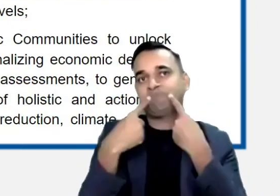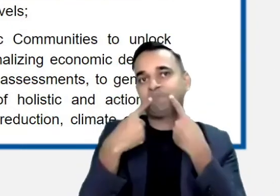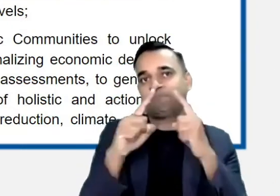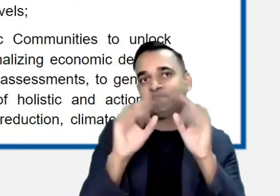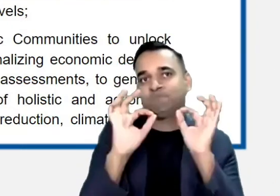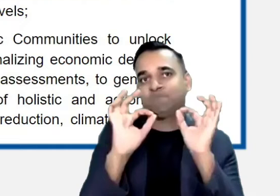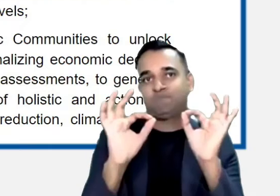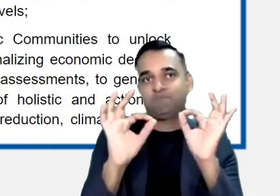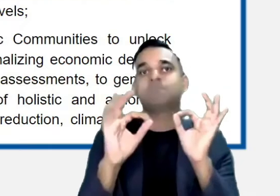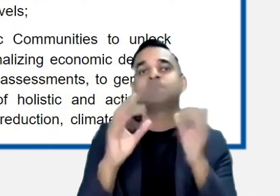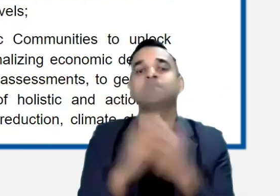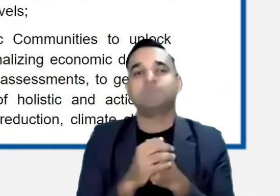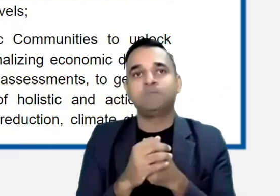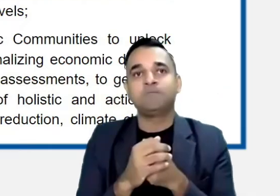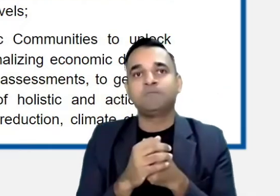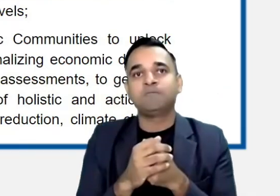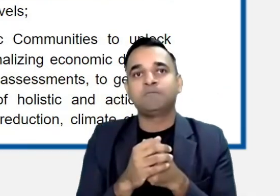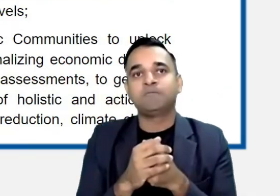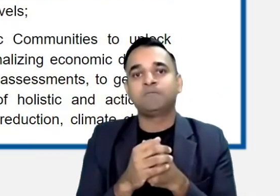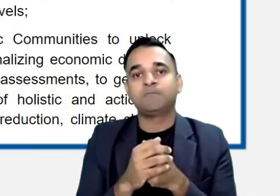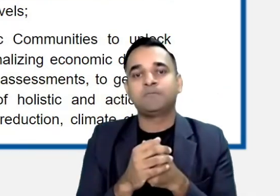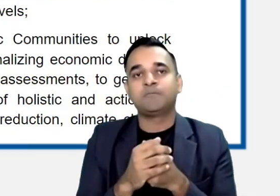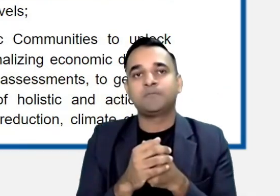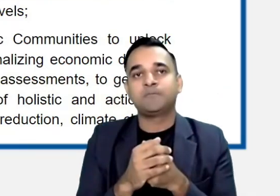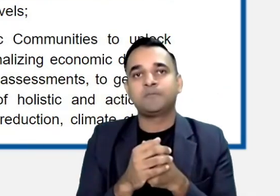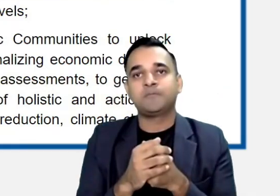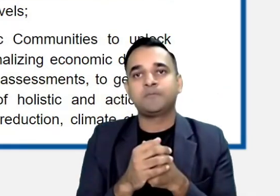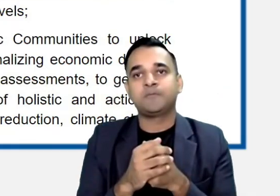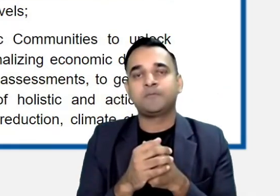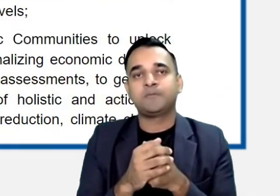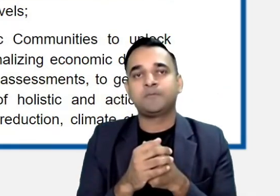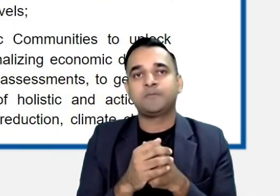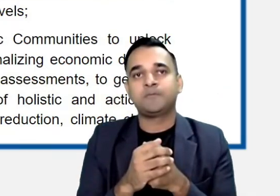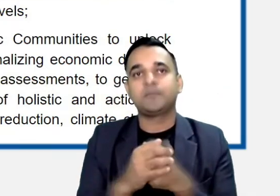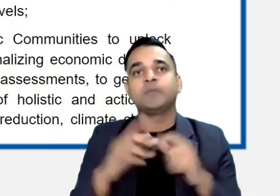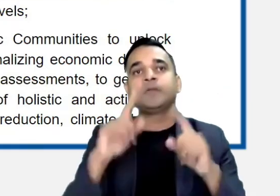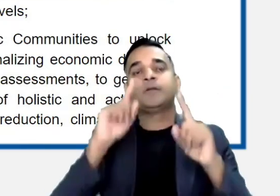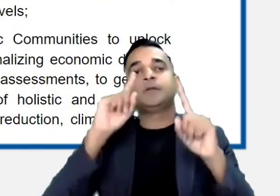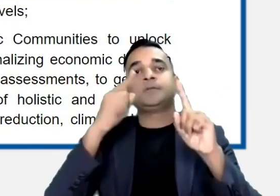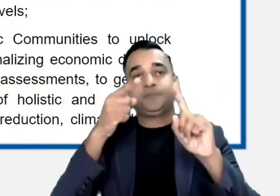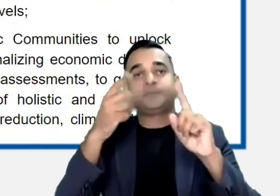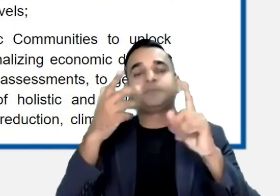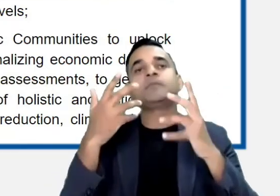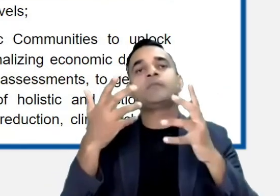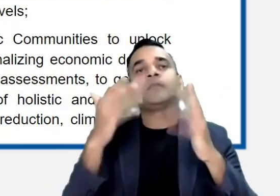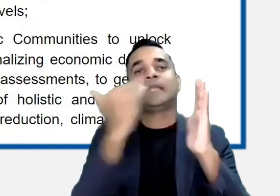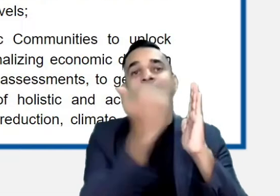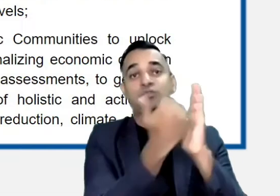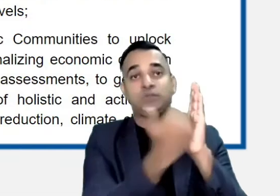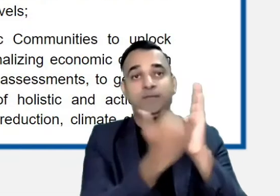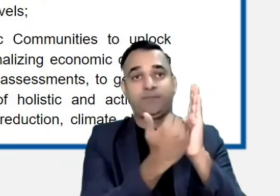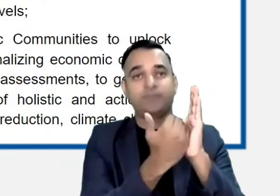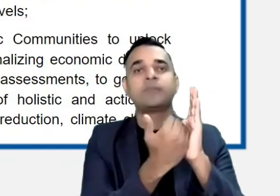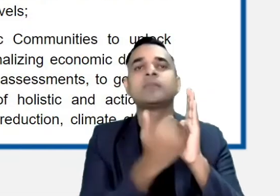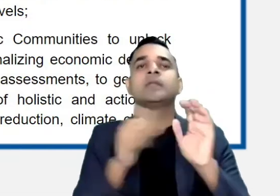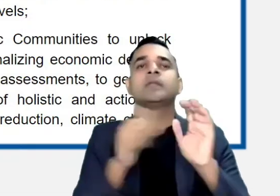20, further encourage the adoption of a whole of society approach that integrates women, children and youth,